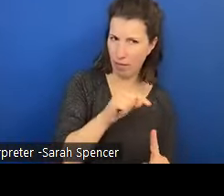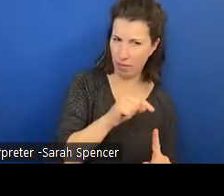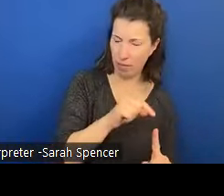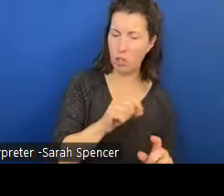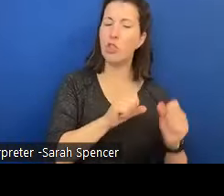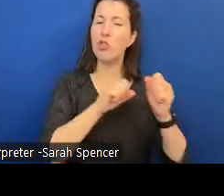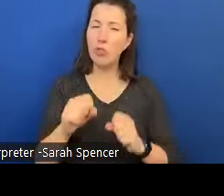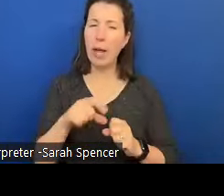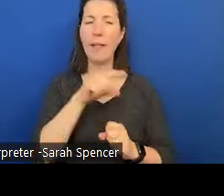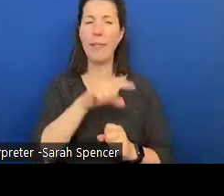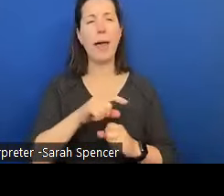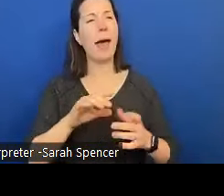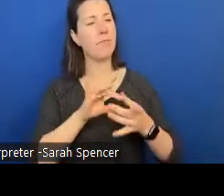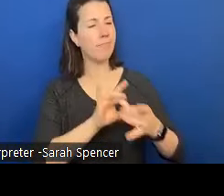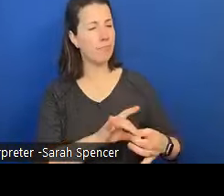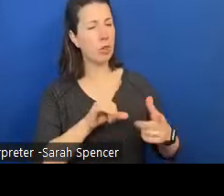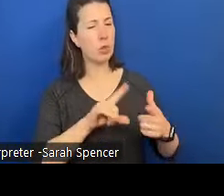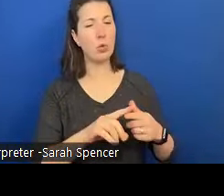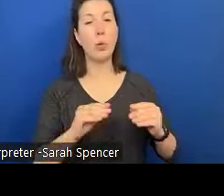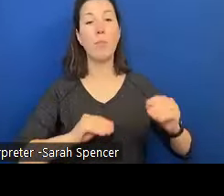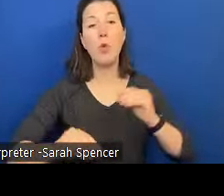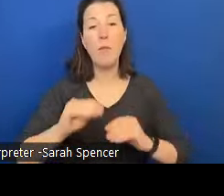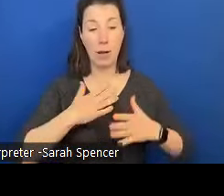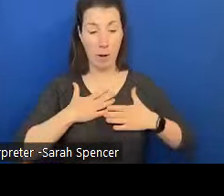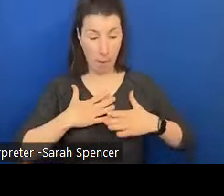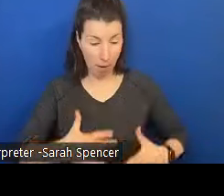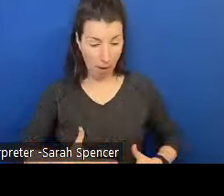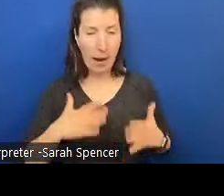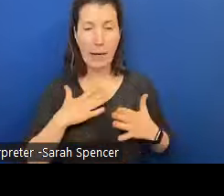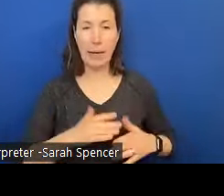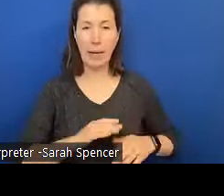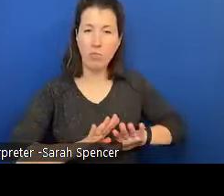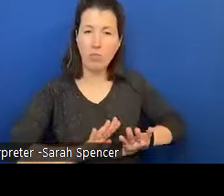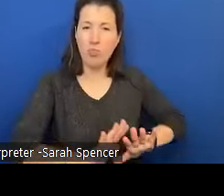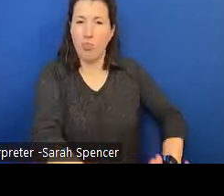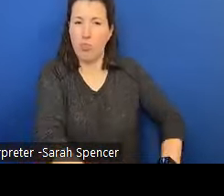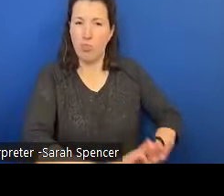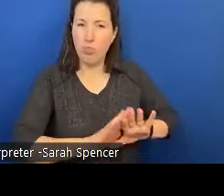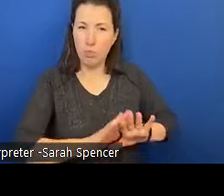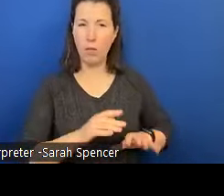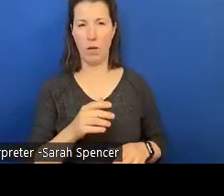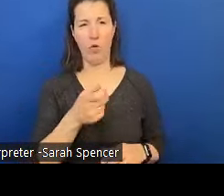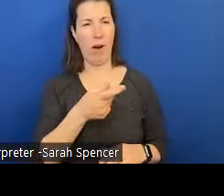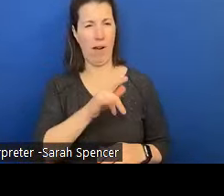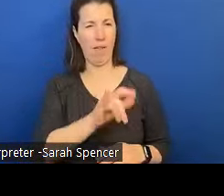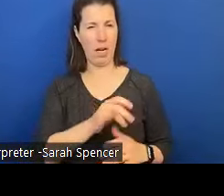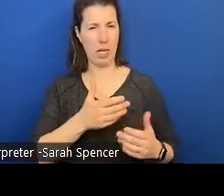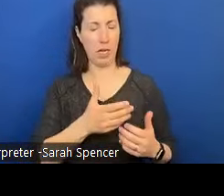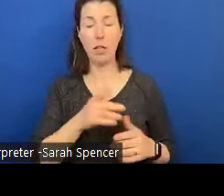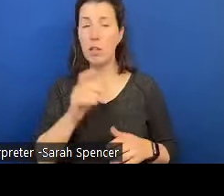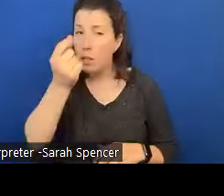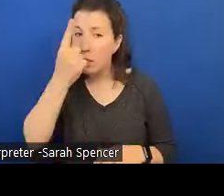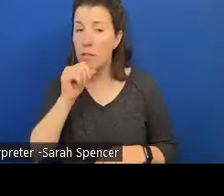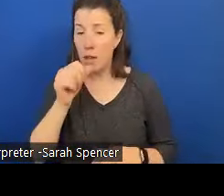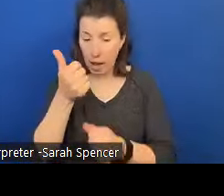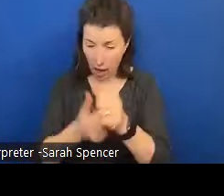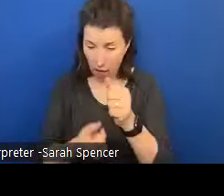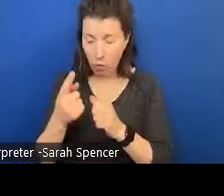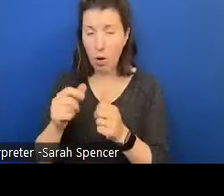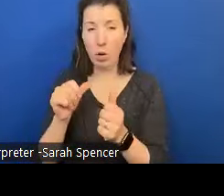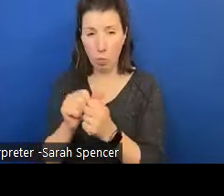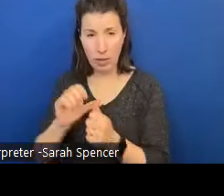of your body against gravity or against resistance. And not everyone with cerebral palsy has weakness, but it